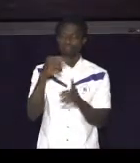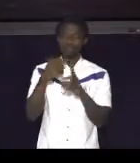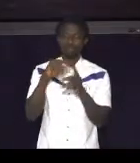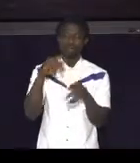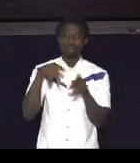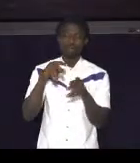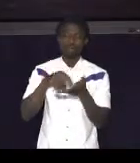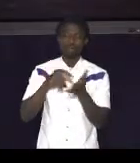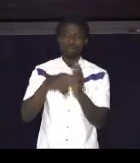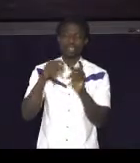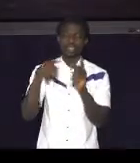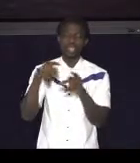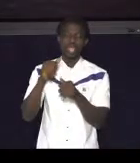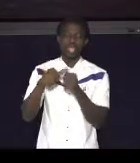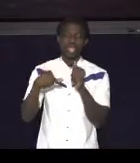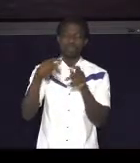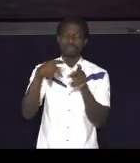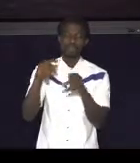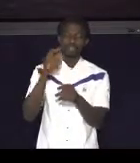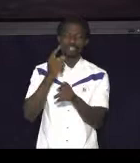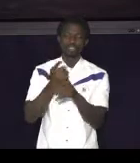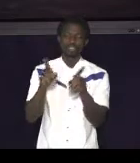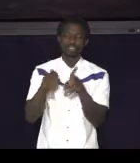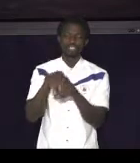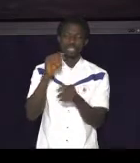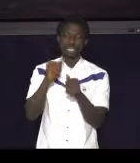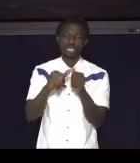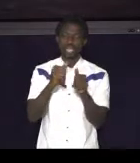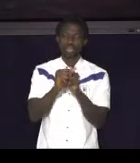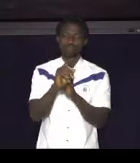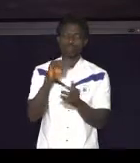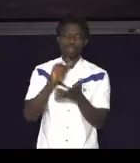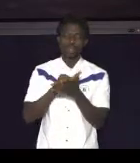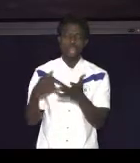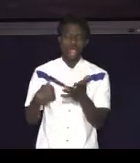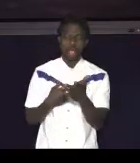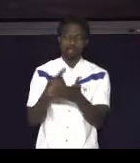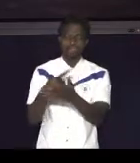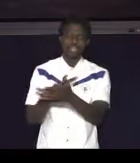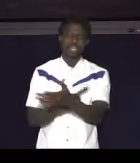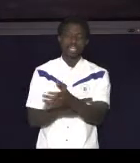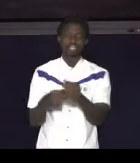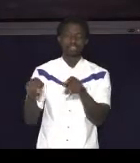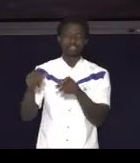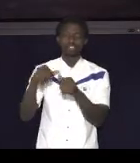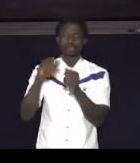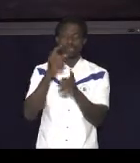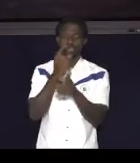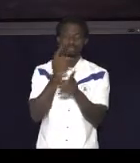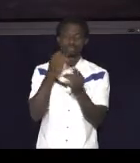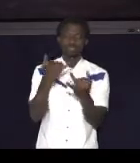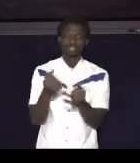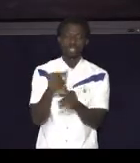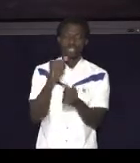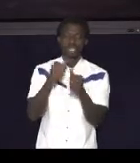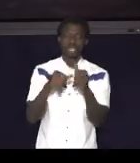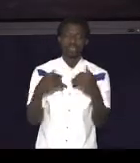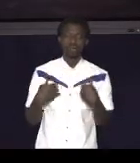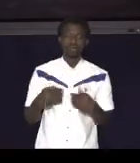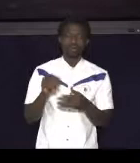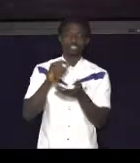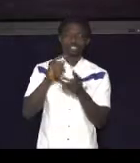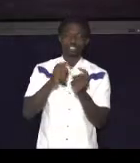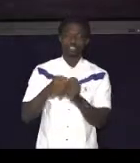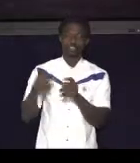means every person, just like everyone that we discussed about just now. Everybody,